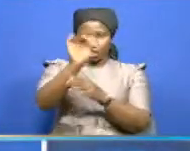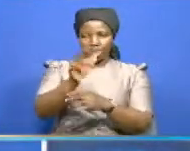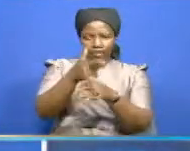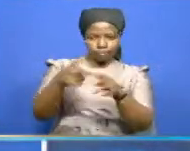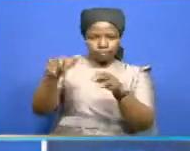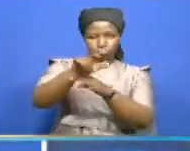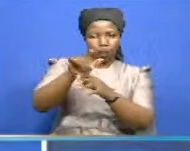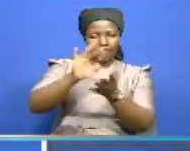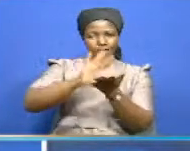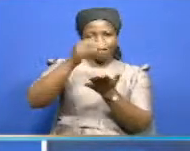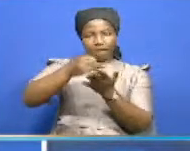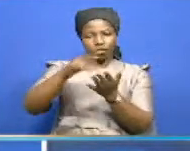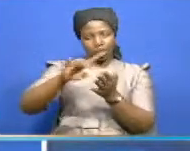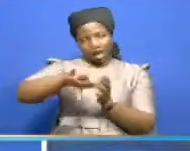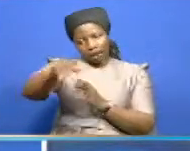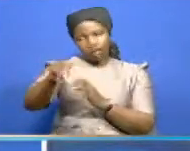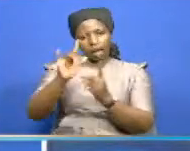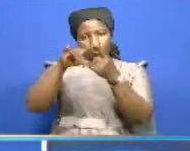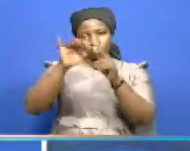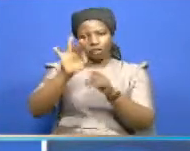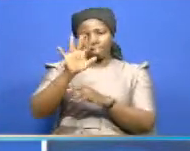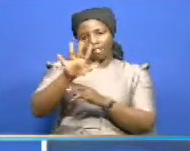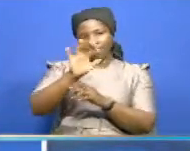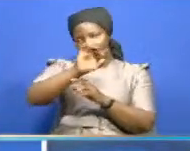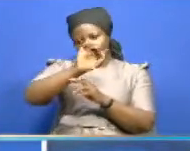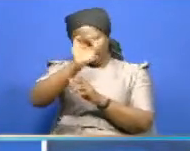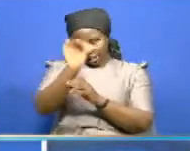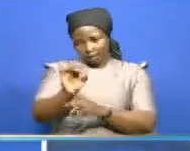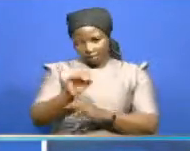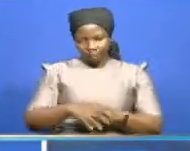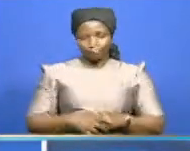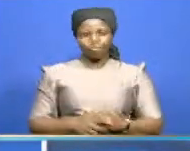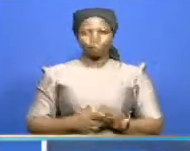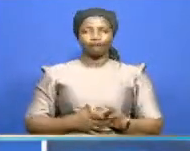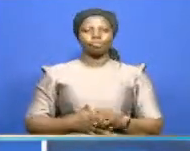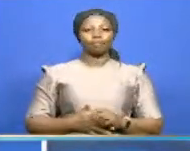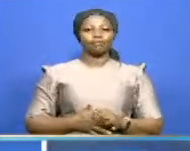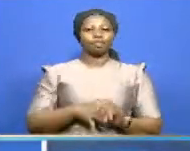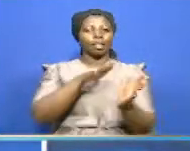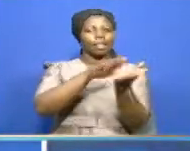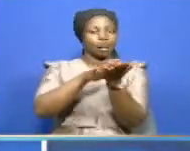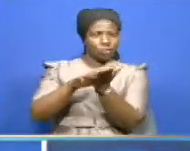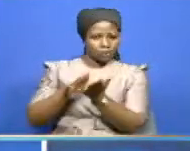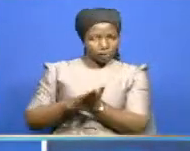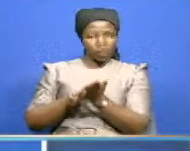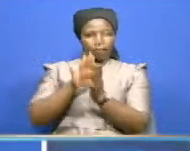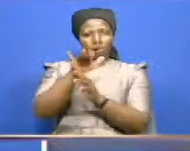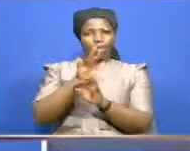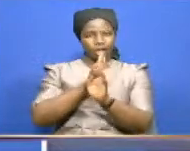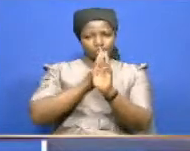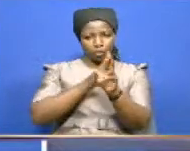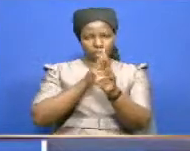to 35%. Tonight, we premier focus on devolution and the recommendations by the report.